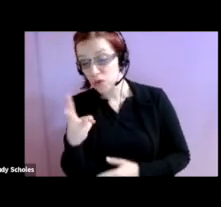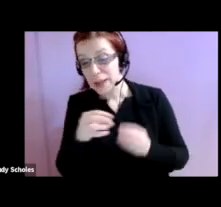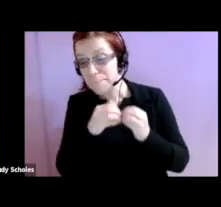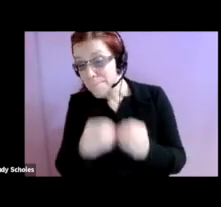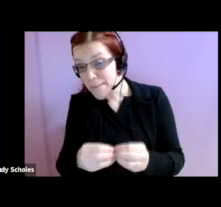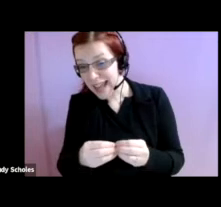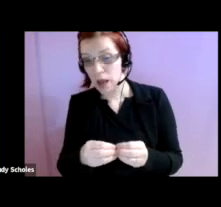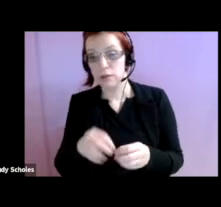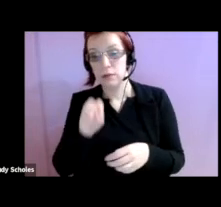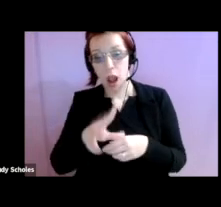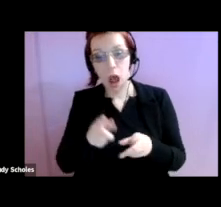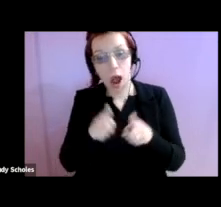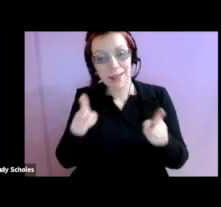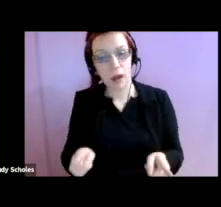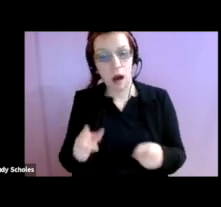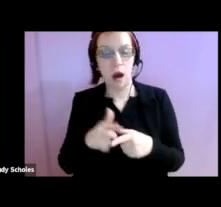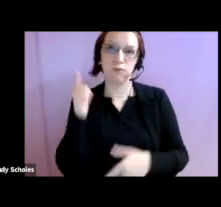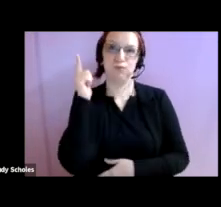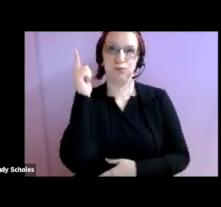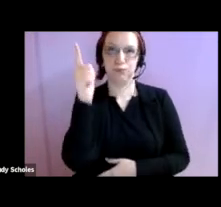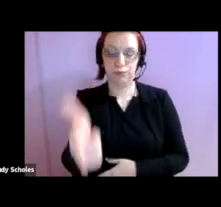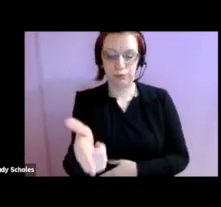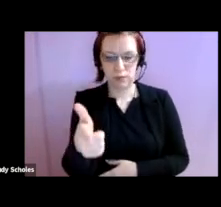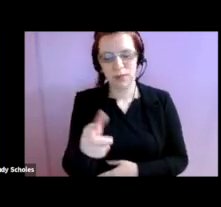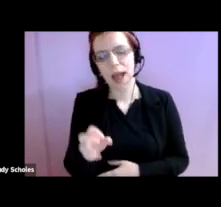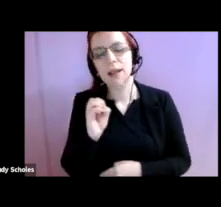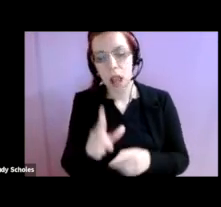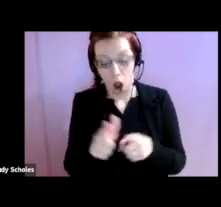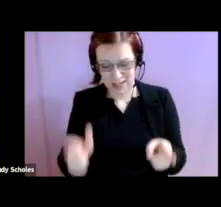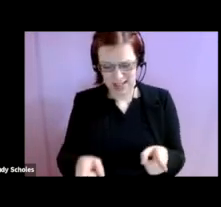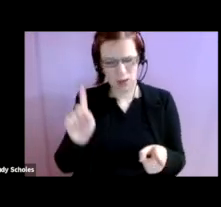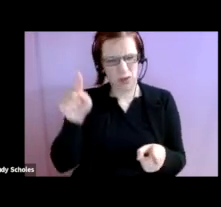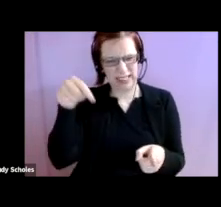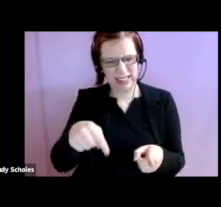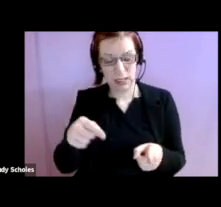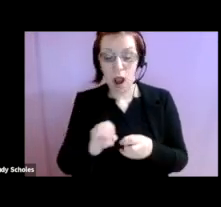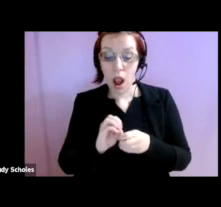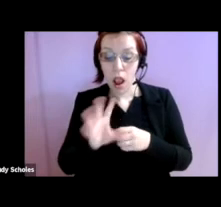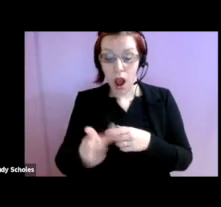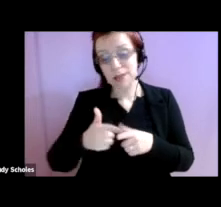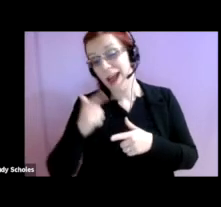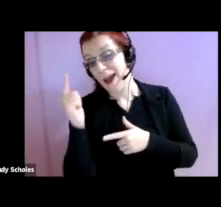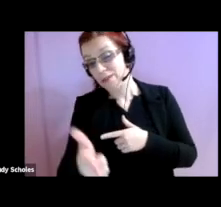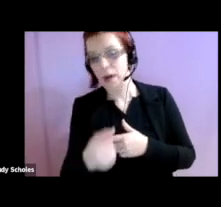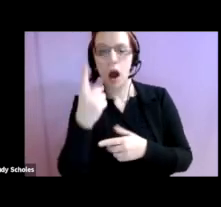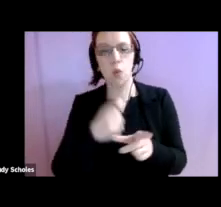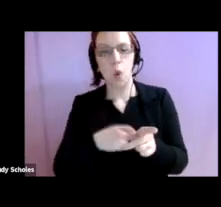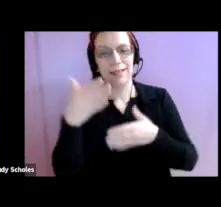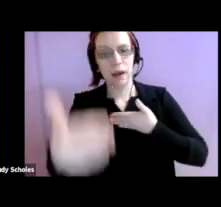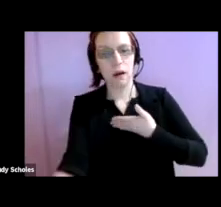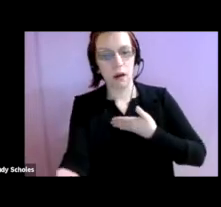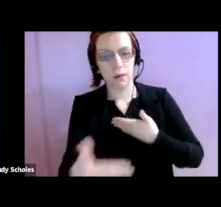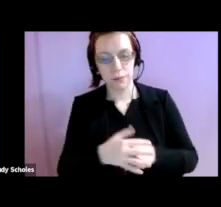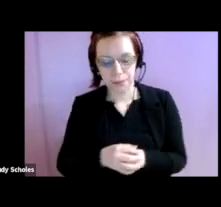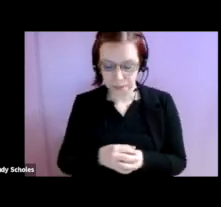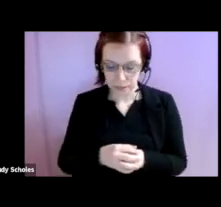where, remember, a light year is a distance. It's the distance that light travels in a year. We can tell that